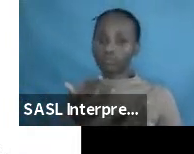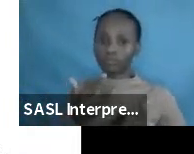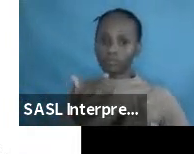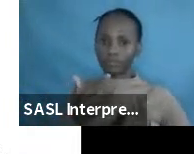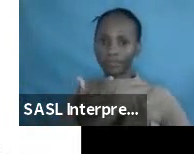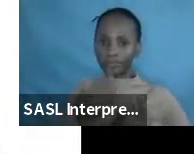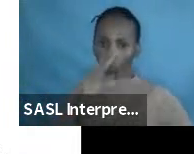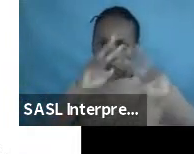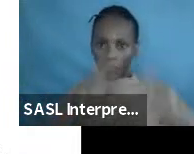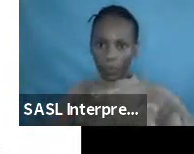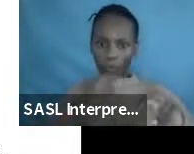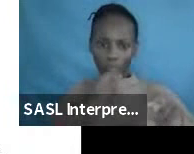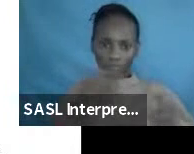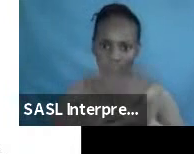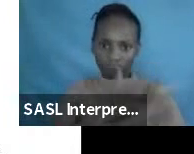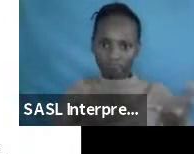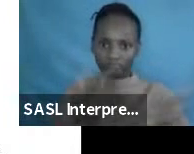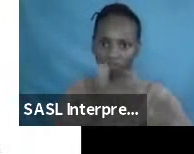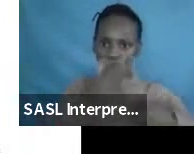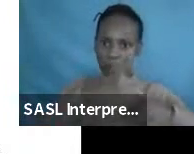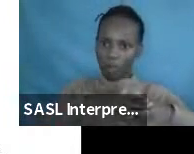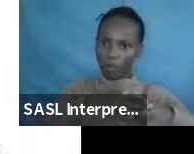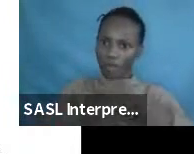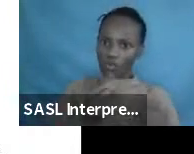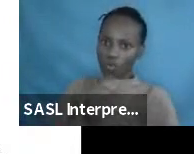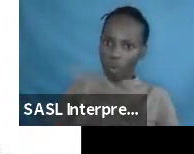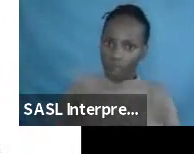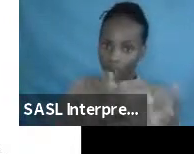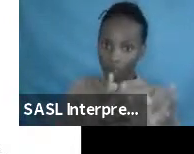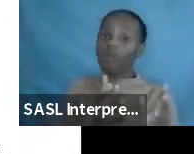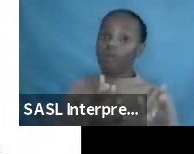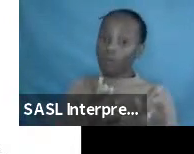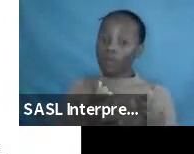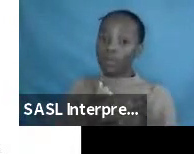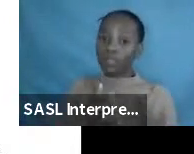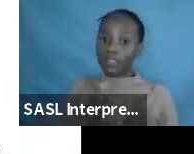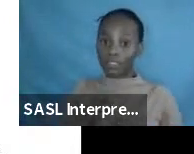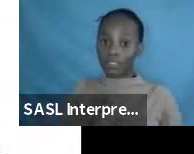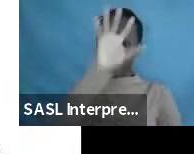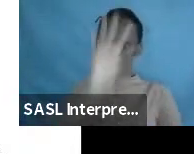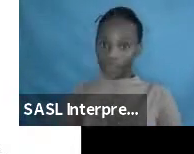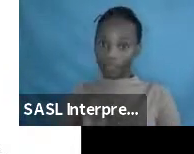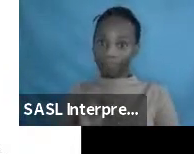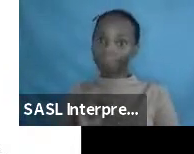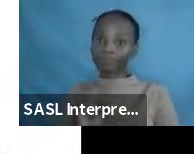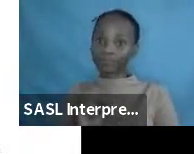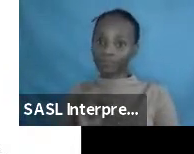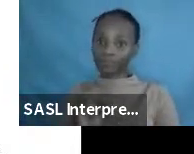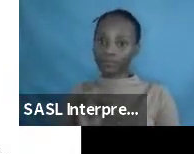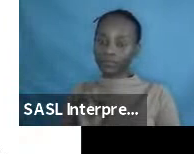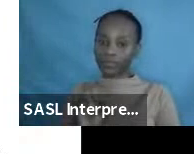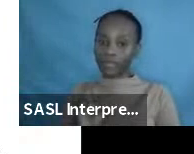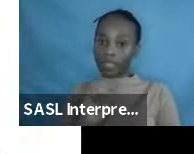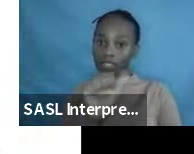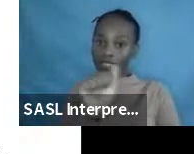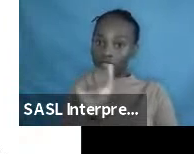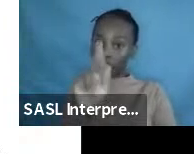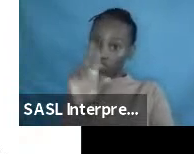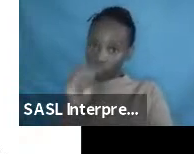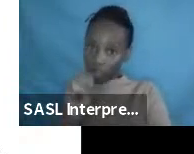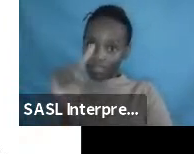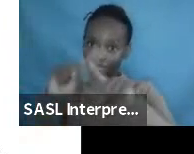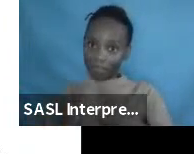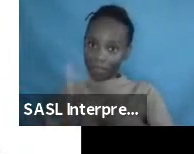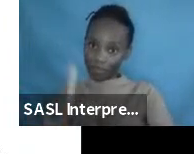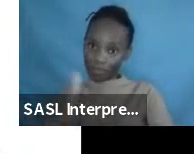to the problem. However, the South African Revenue Service also depend on the risk as well